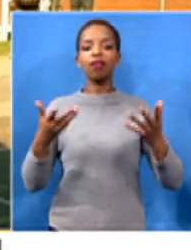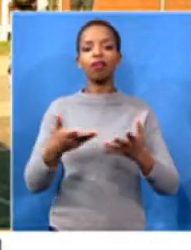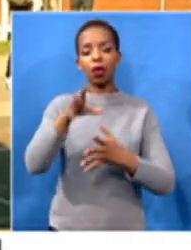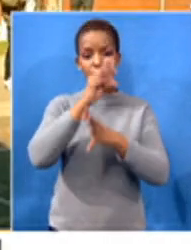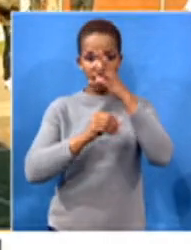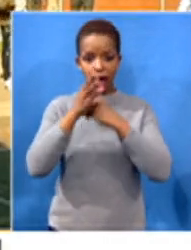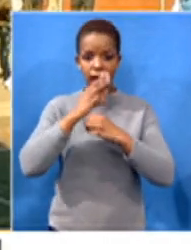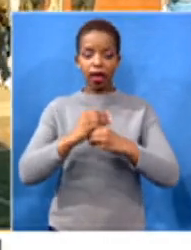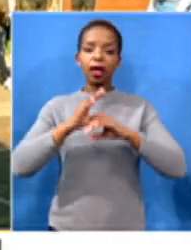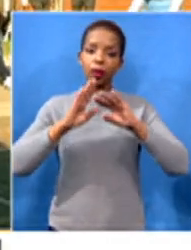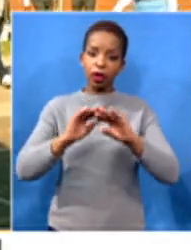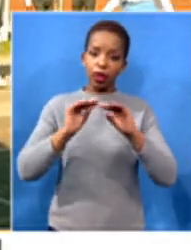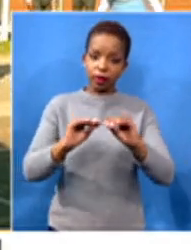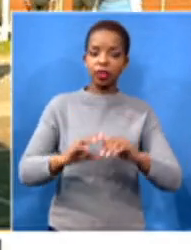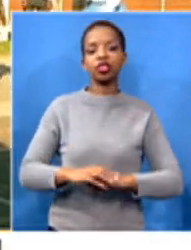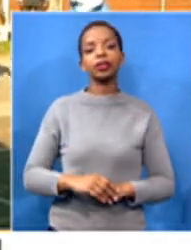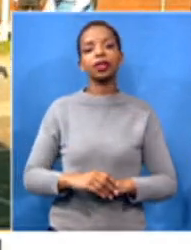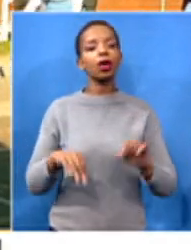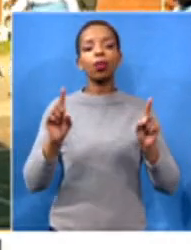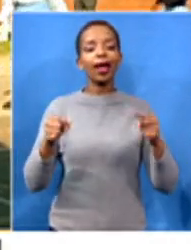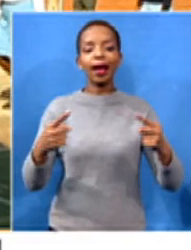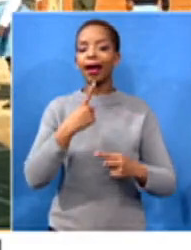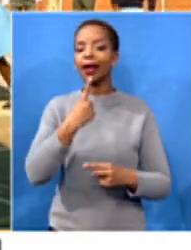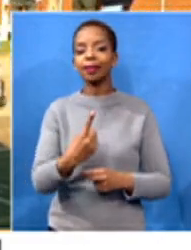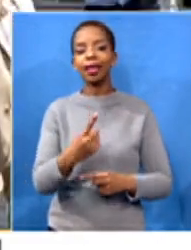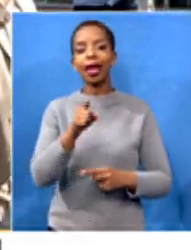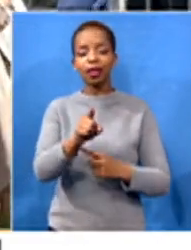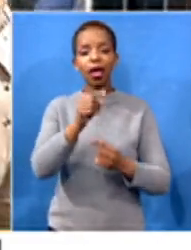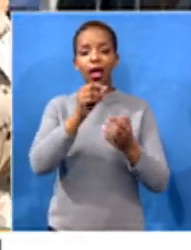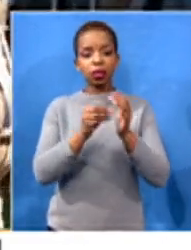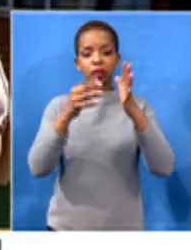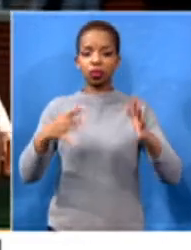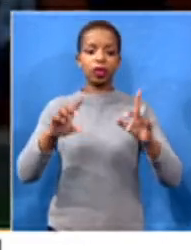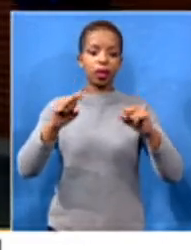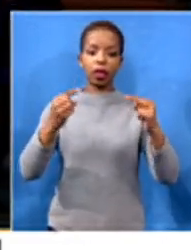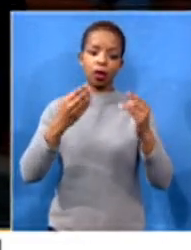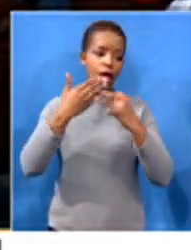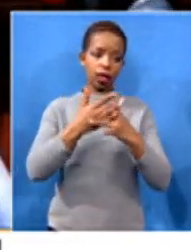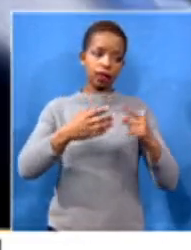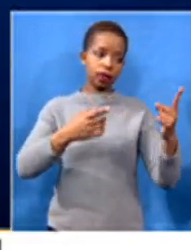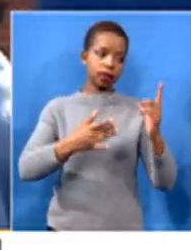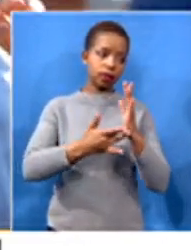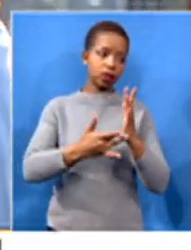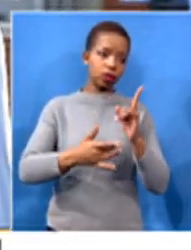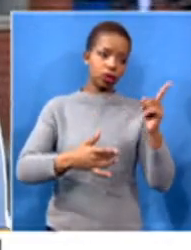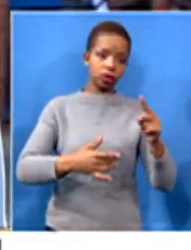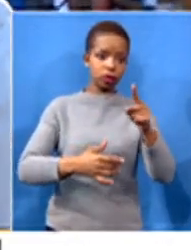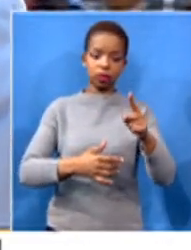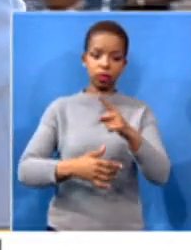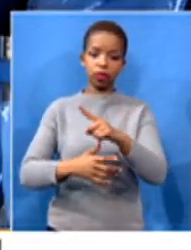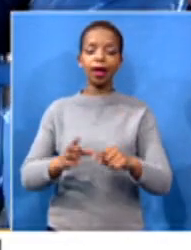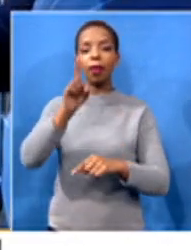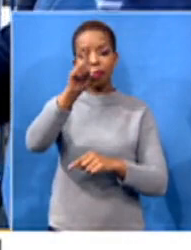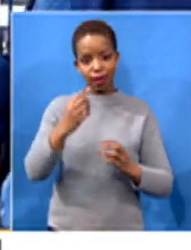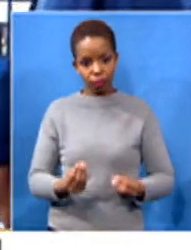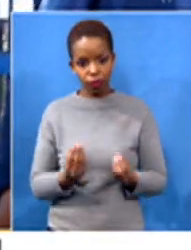need to develop it. We can't say that the learners cannot access or use these technologies, but if you provide the technologies that are